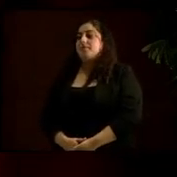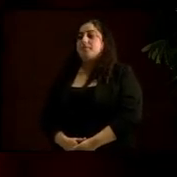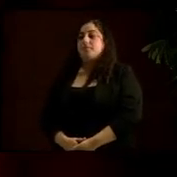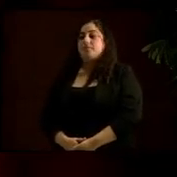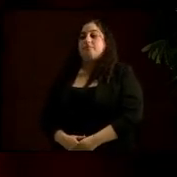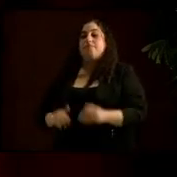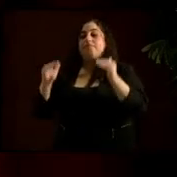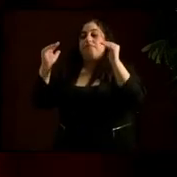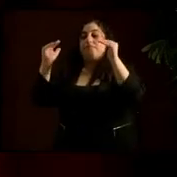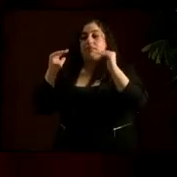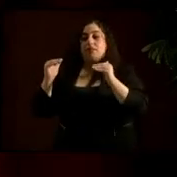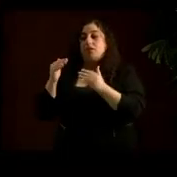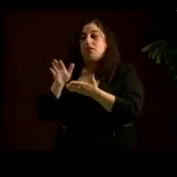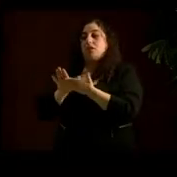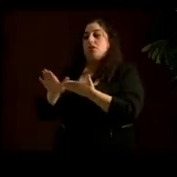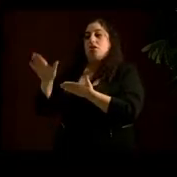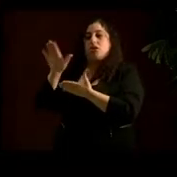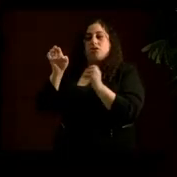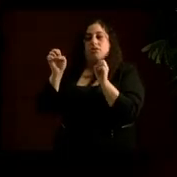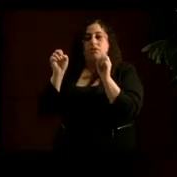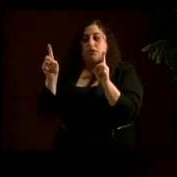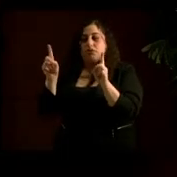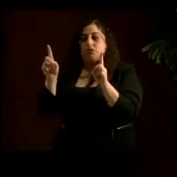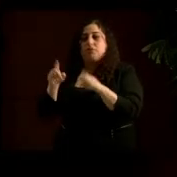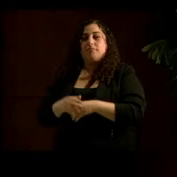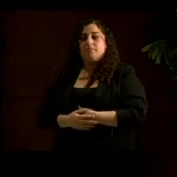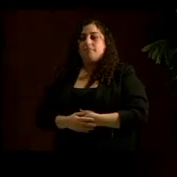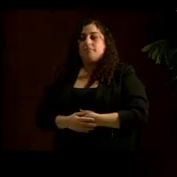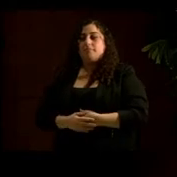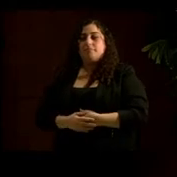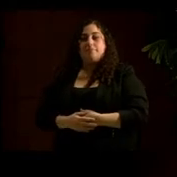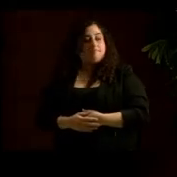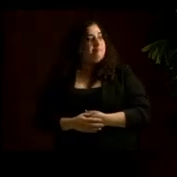From the College of Education.